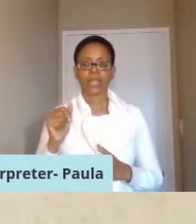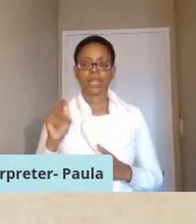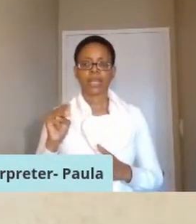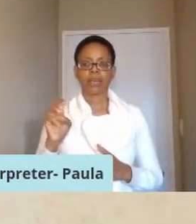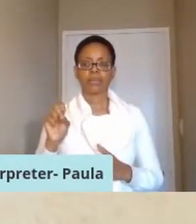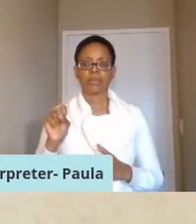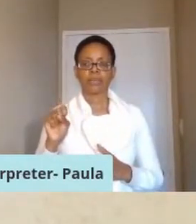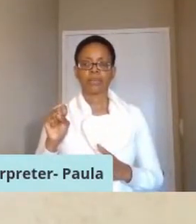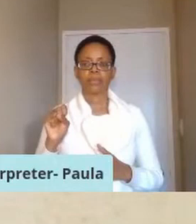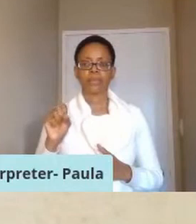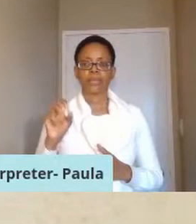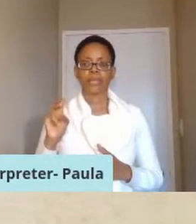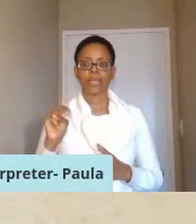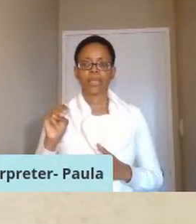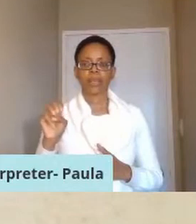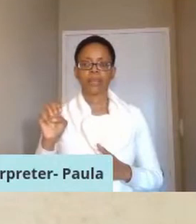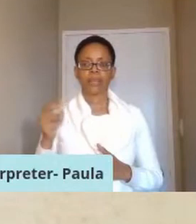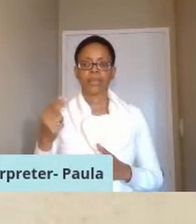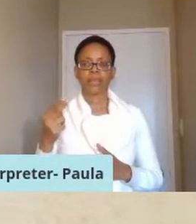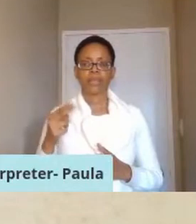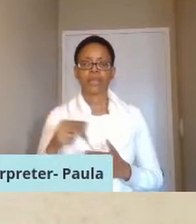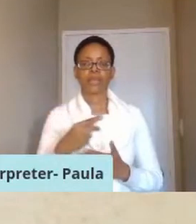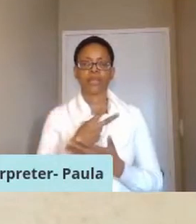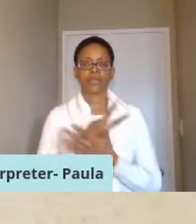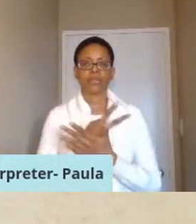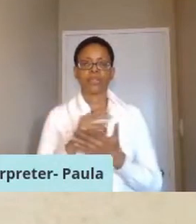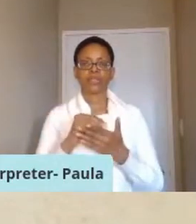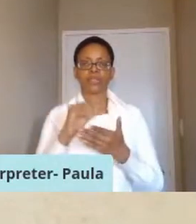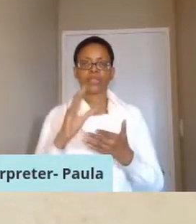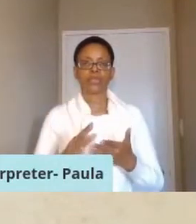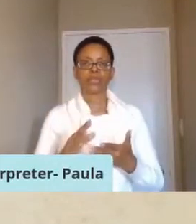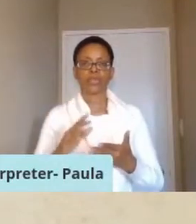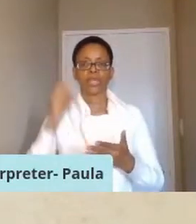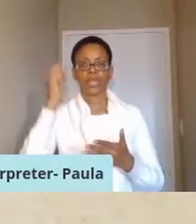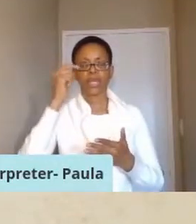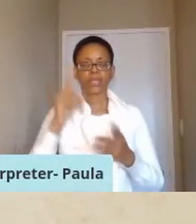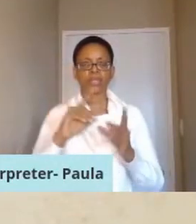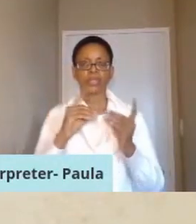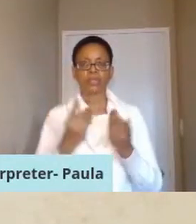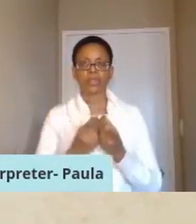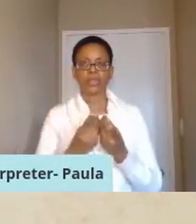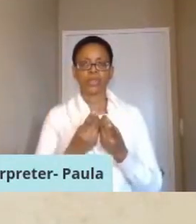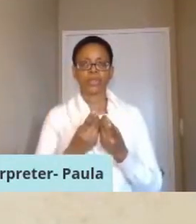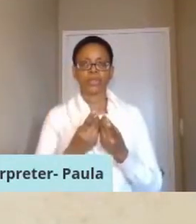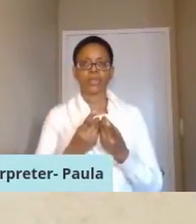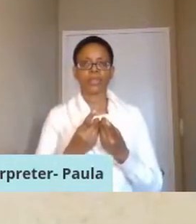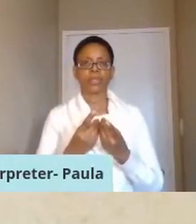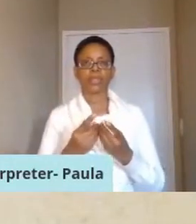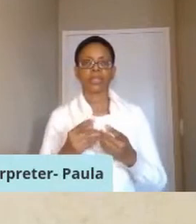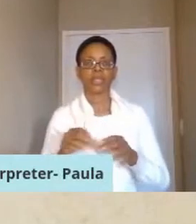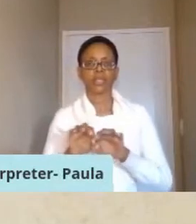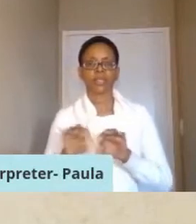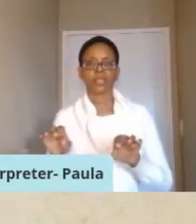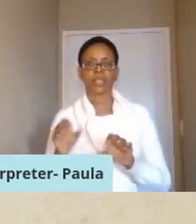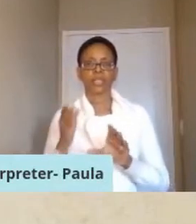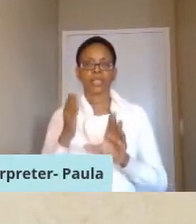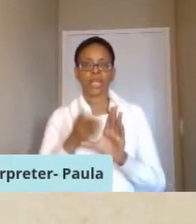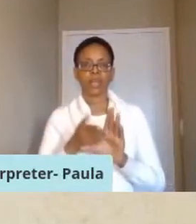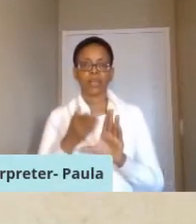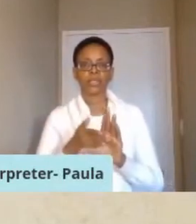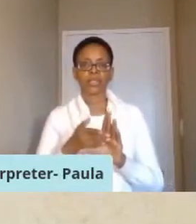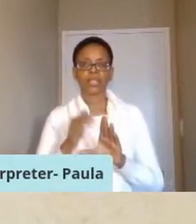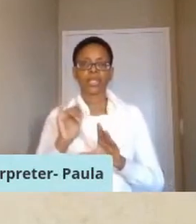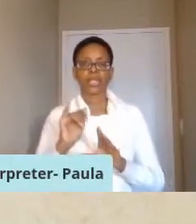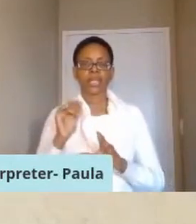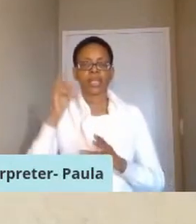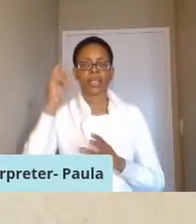is a graduate student in theology department, and she has an undergrad degree in psychology and